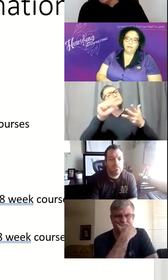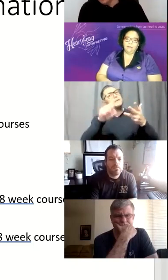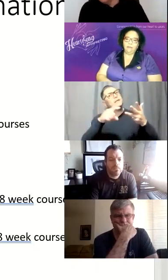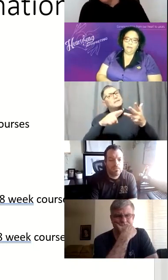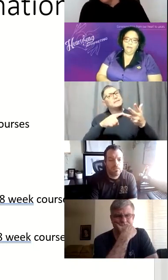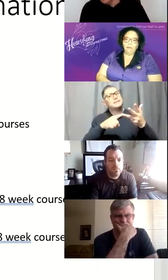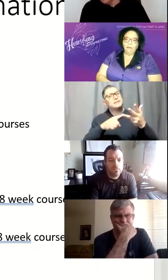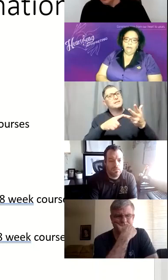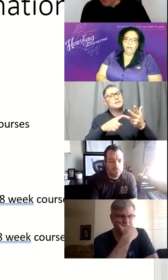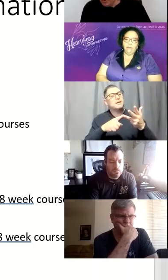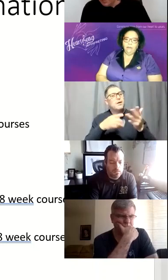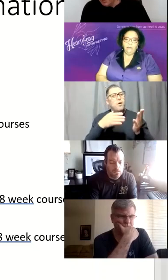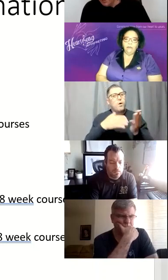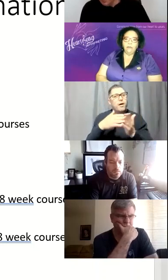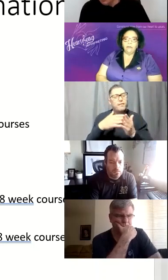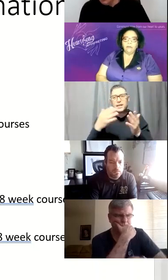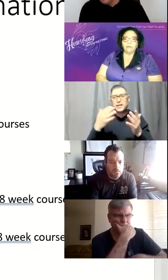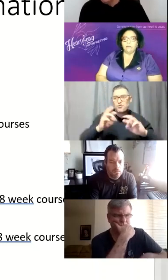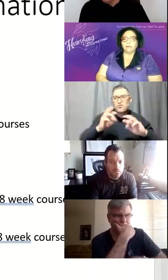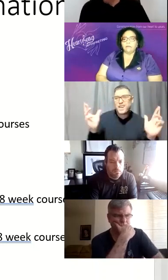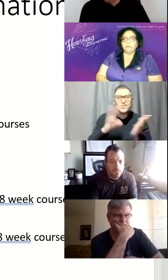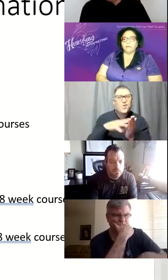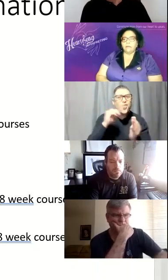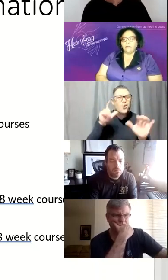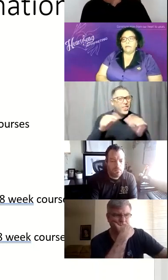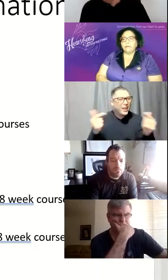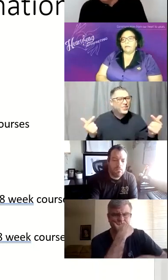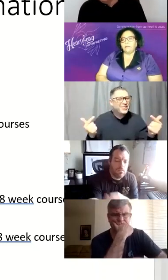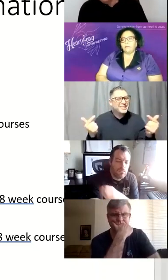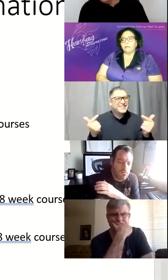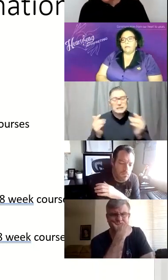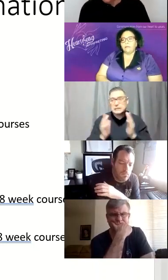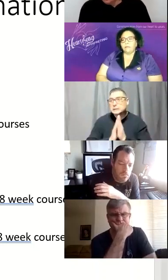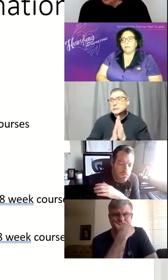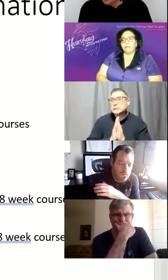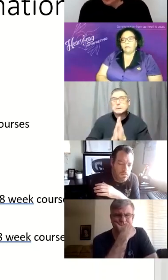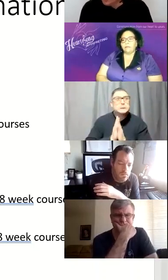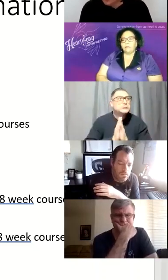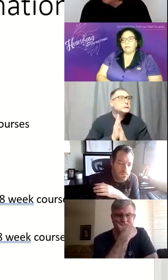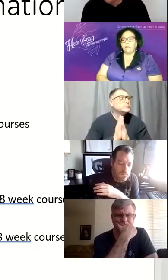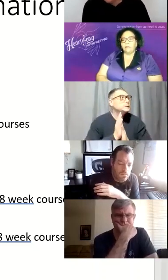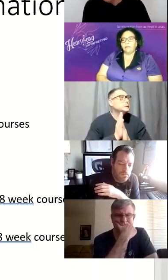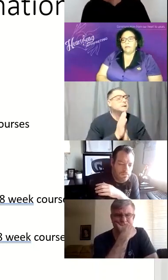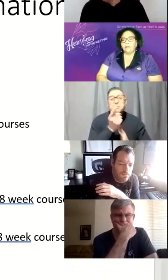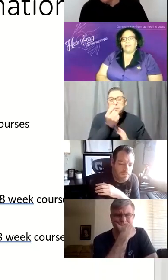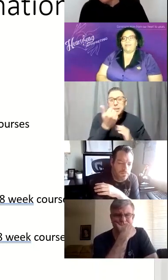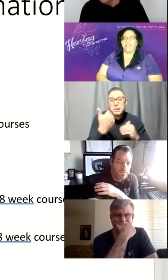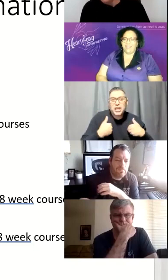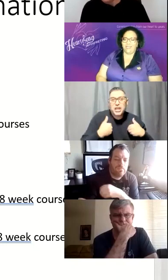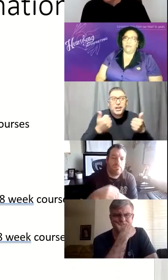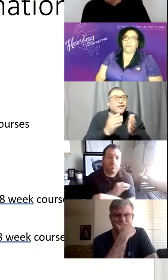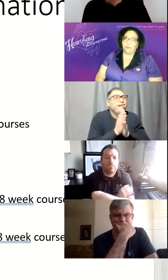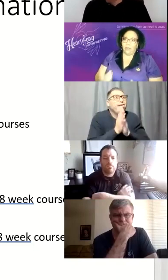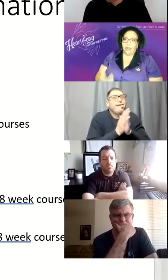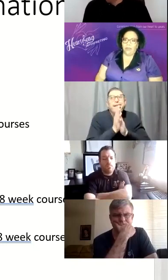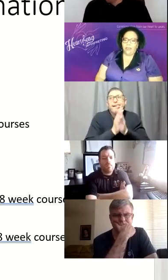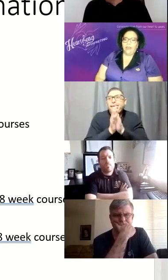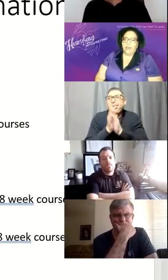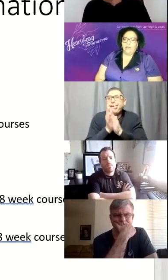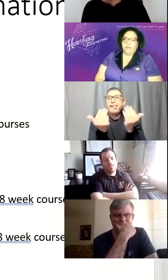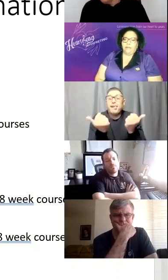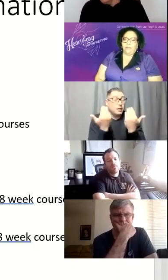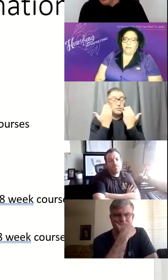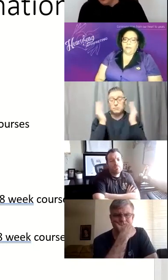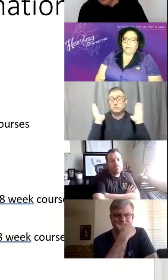they're primed for learning language. It may be due because they're a little younger, I'm not sure.